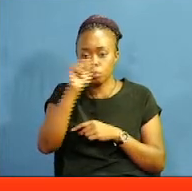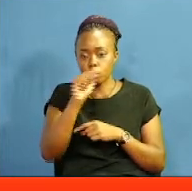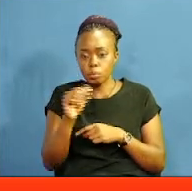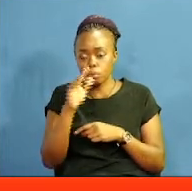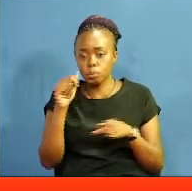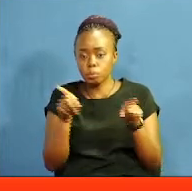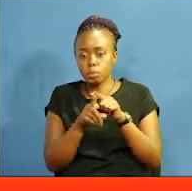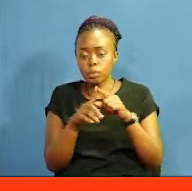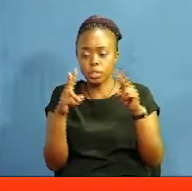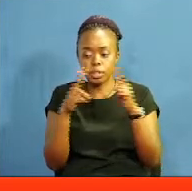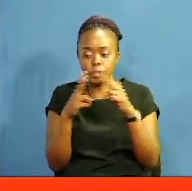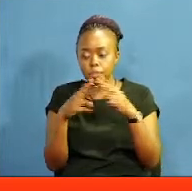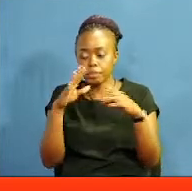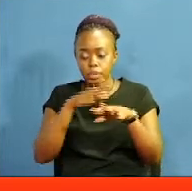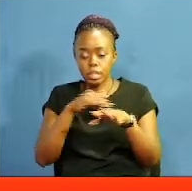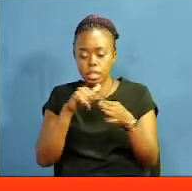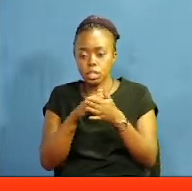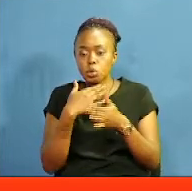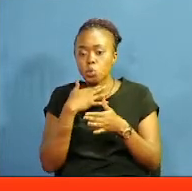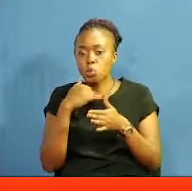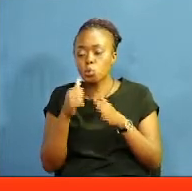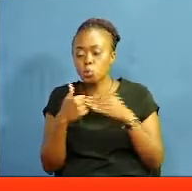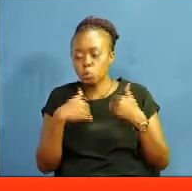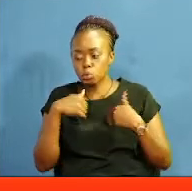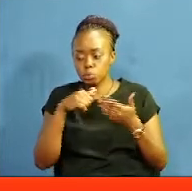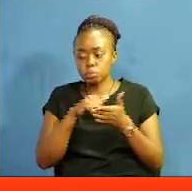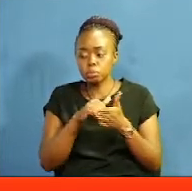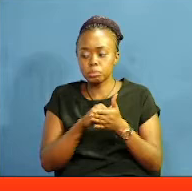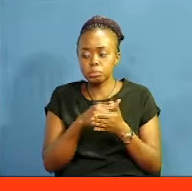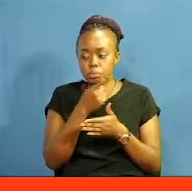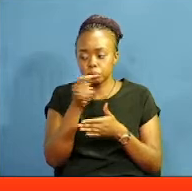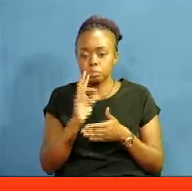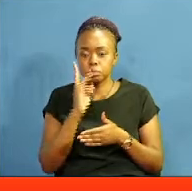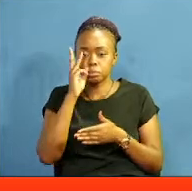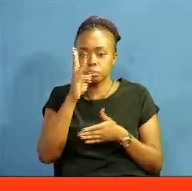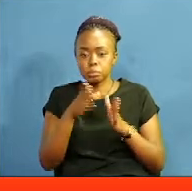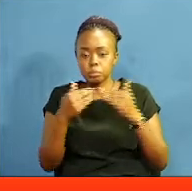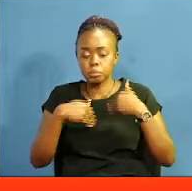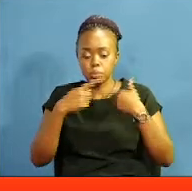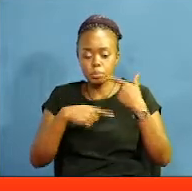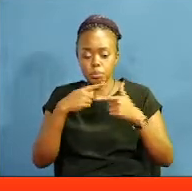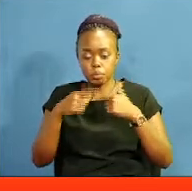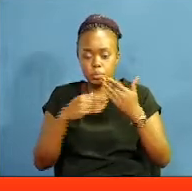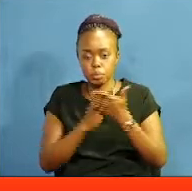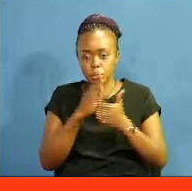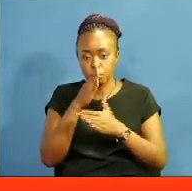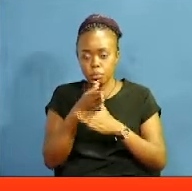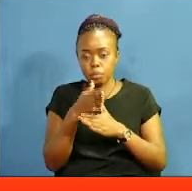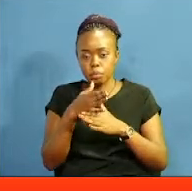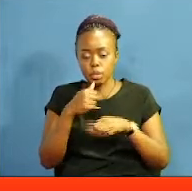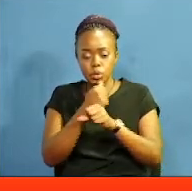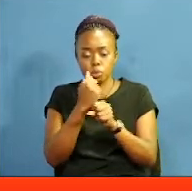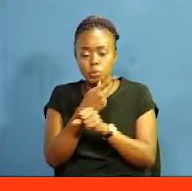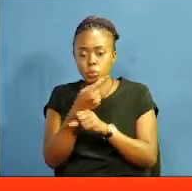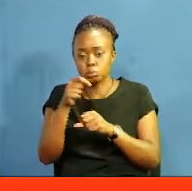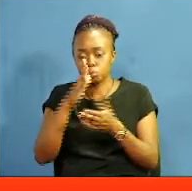you know, he was so firm on it that they want to have a coalition that they will run for the next, you know, they form